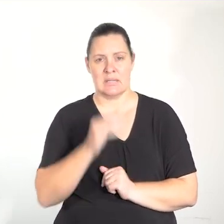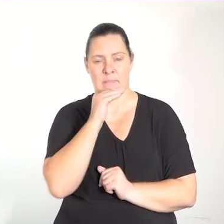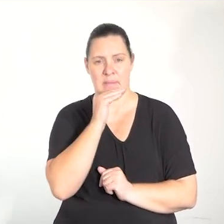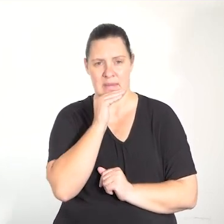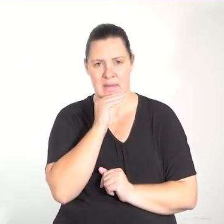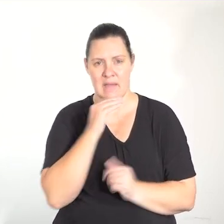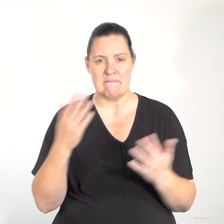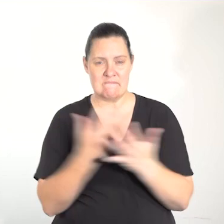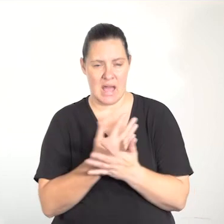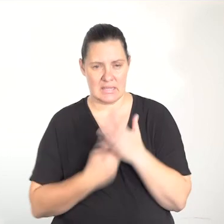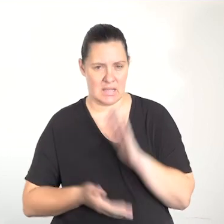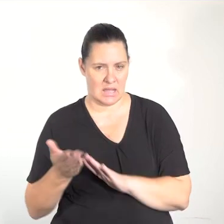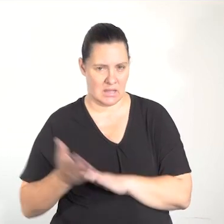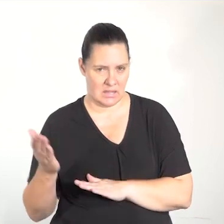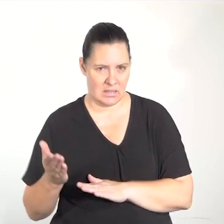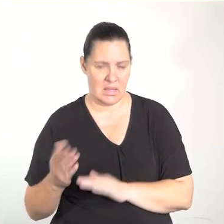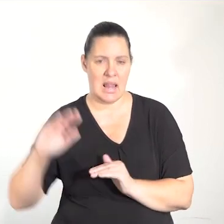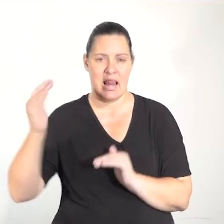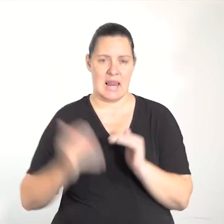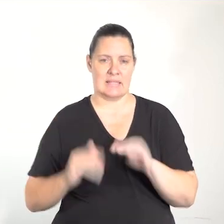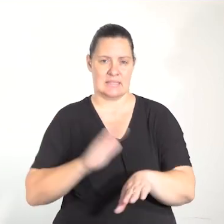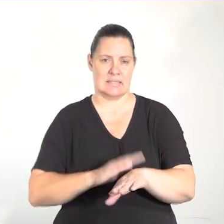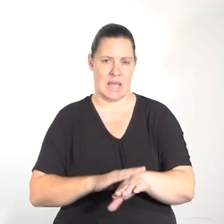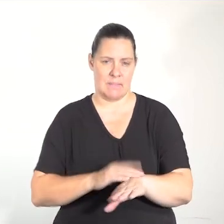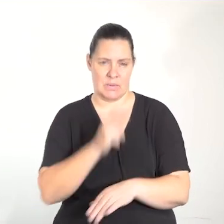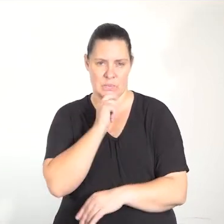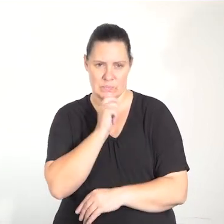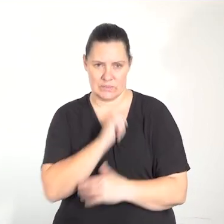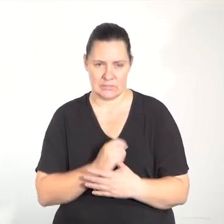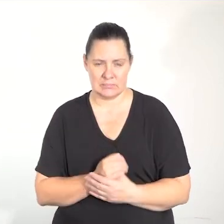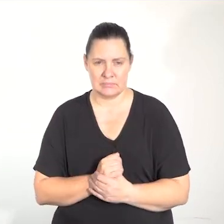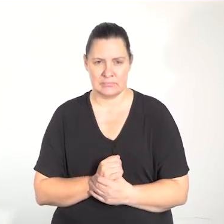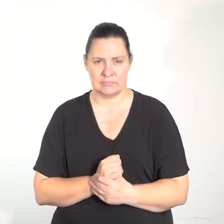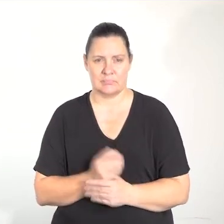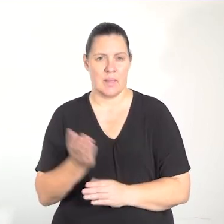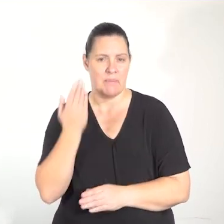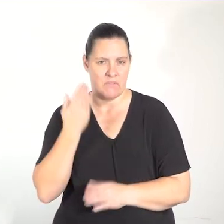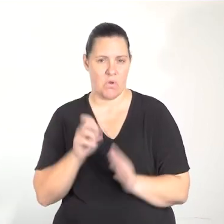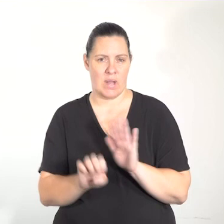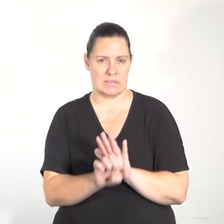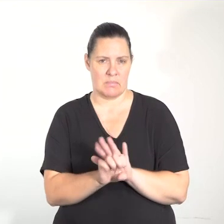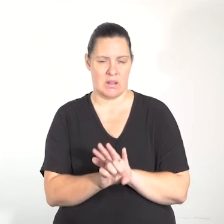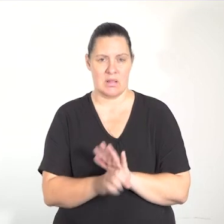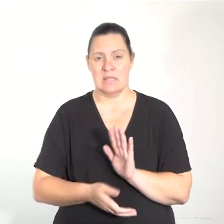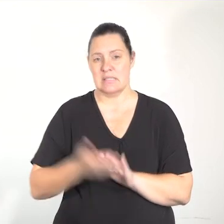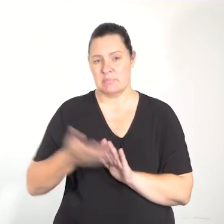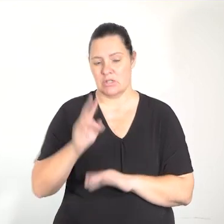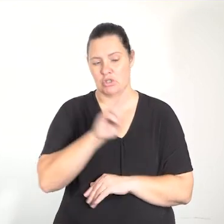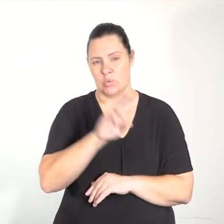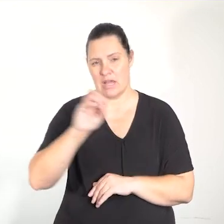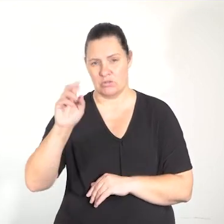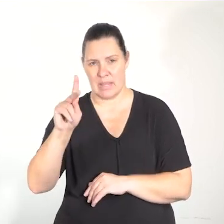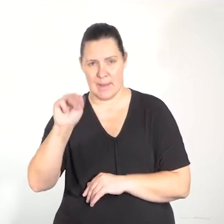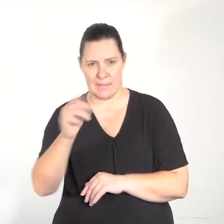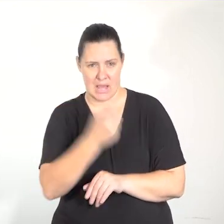that means that the faster you go, then the less time taken. With the previous example, when our speed was